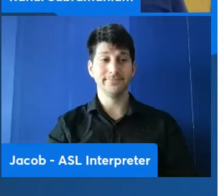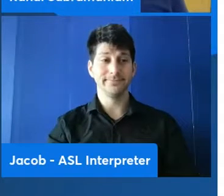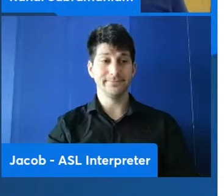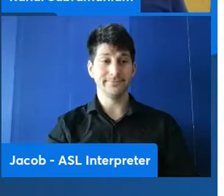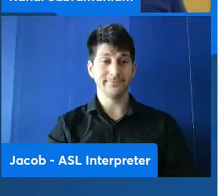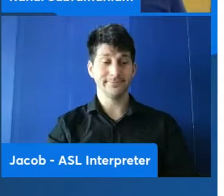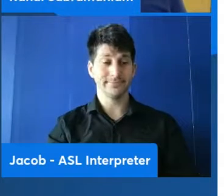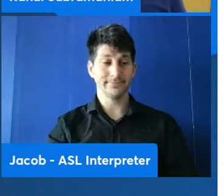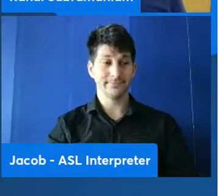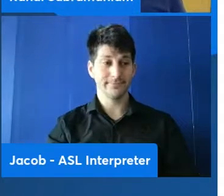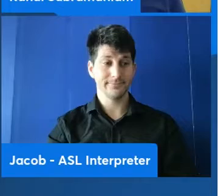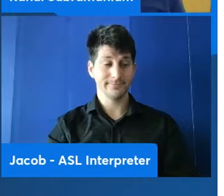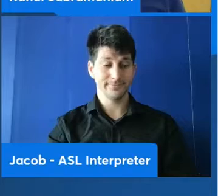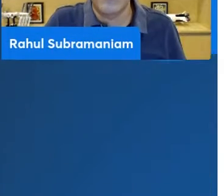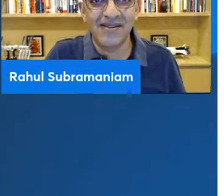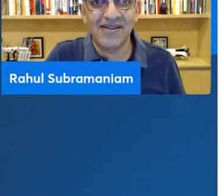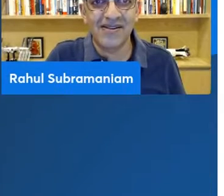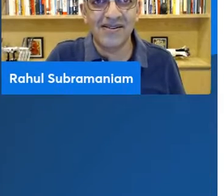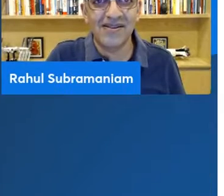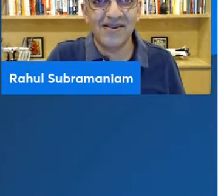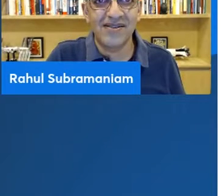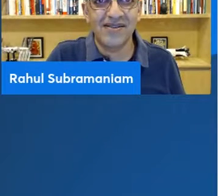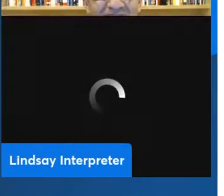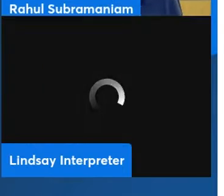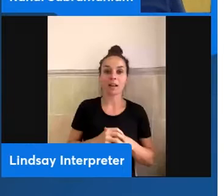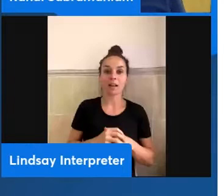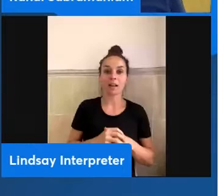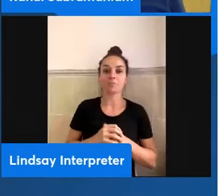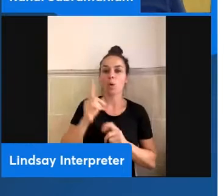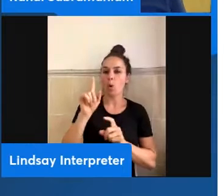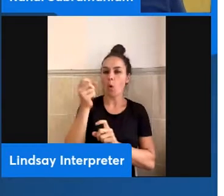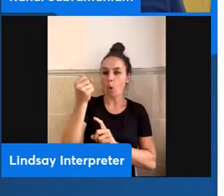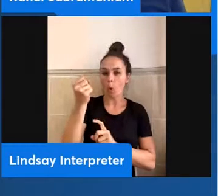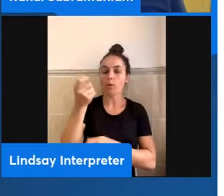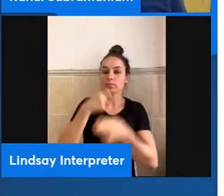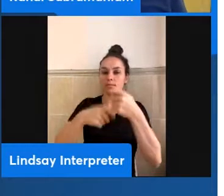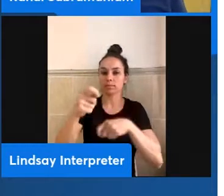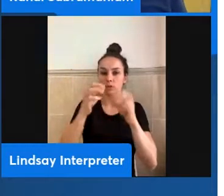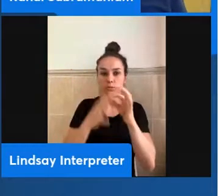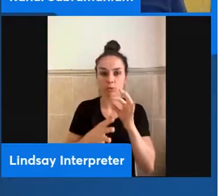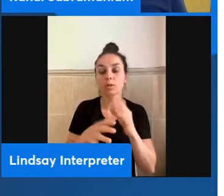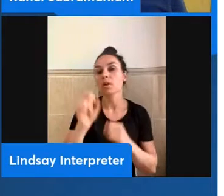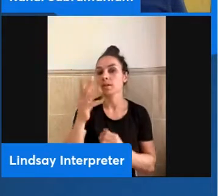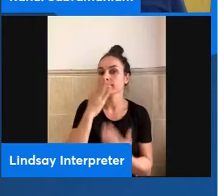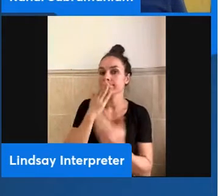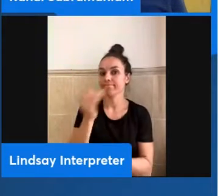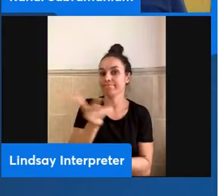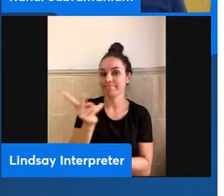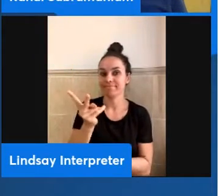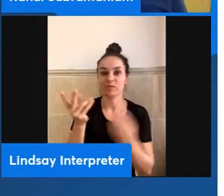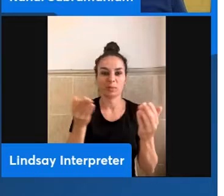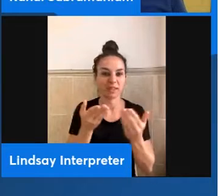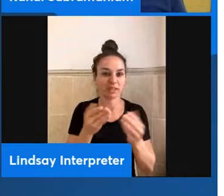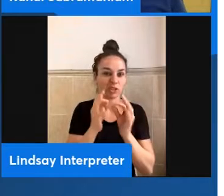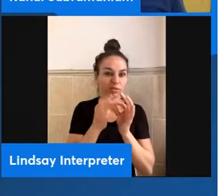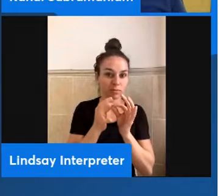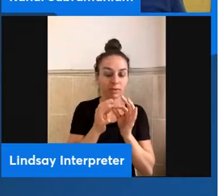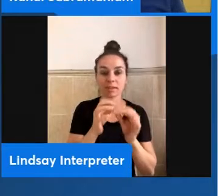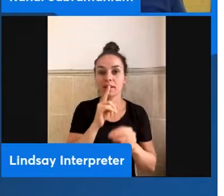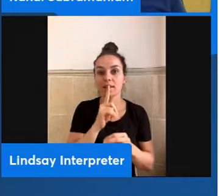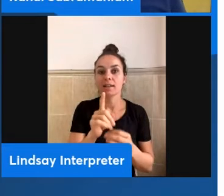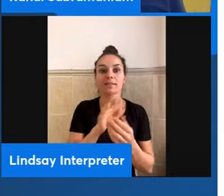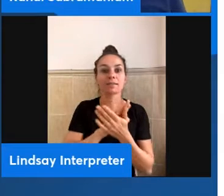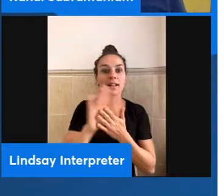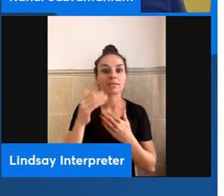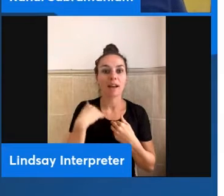1 second, we're gonna switch interpreters here. It's again, thank you both for being here. It's incredible to have one stream coming